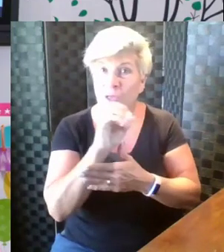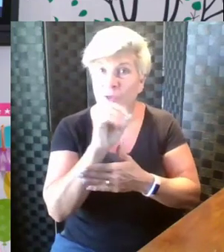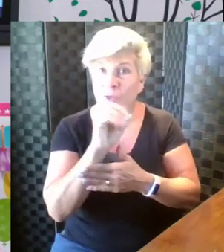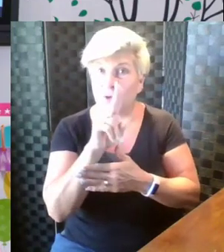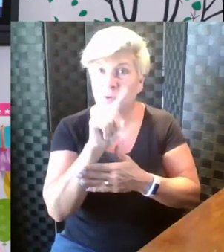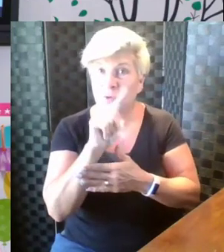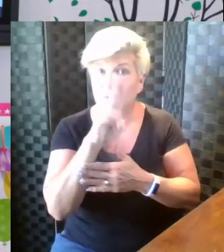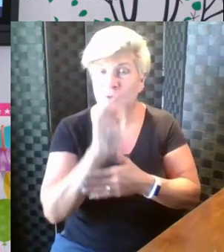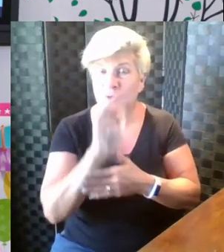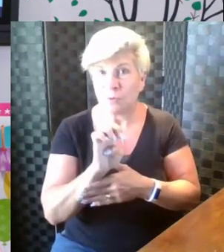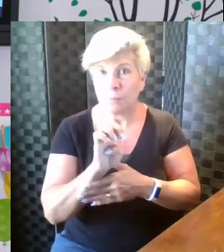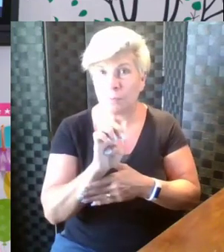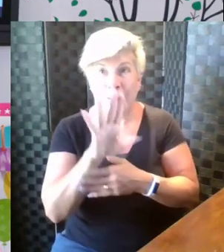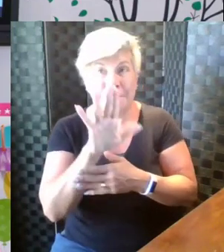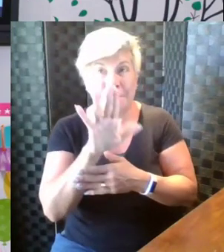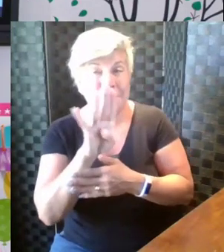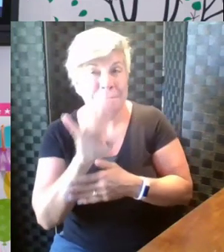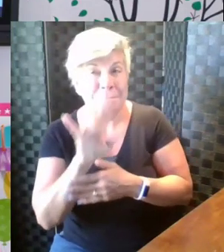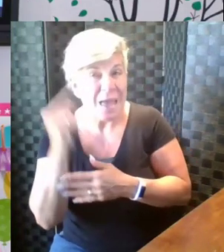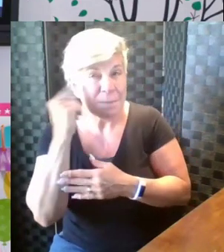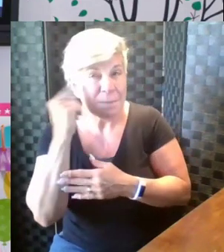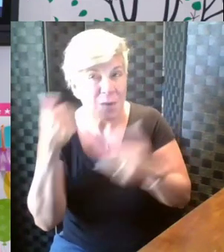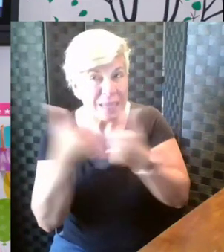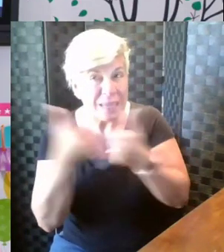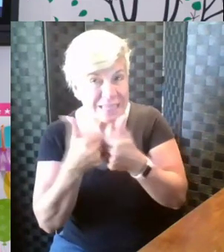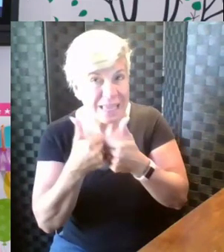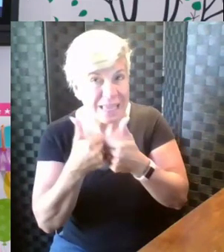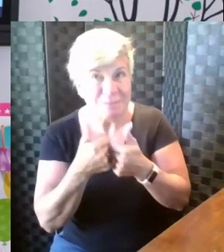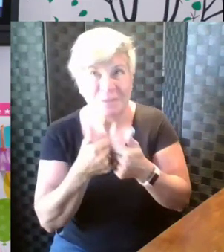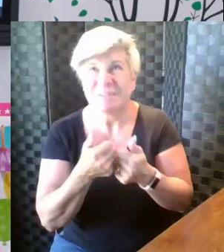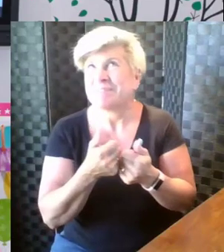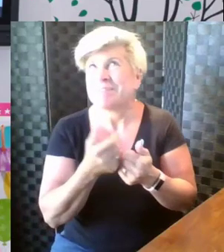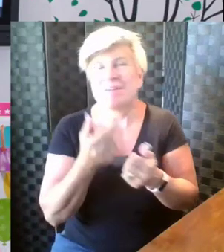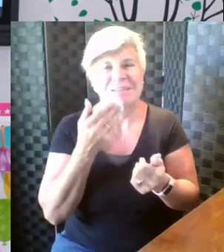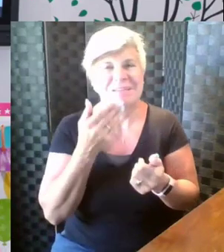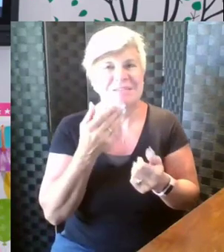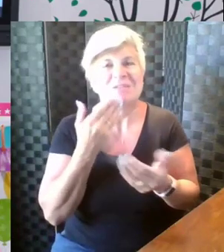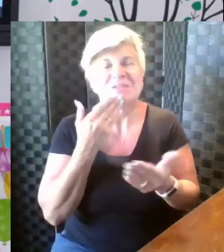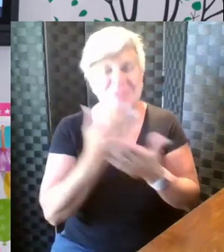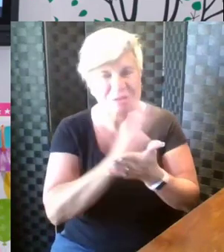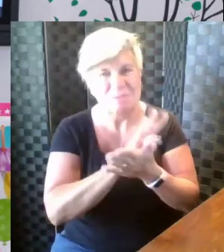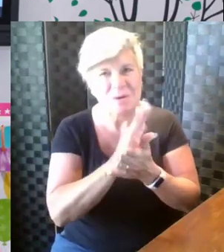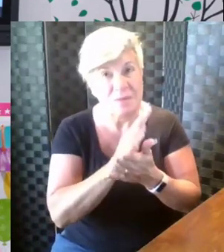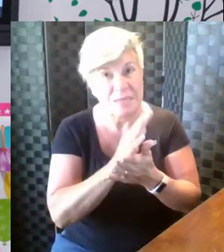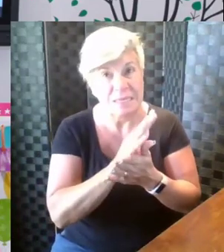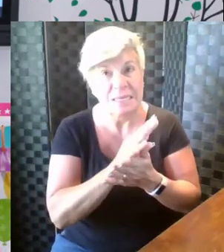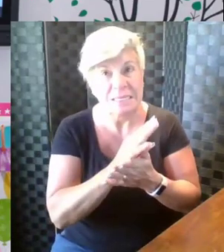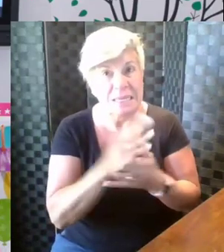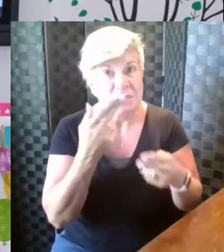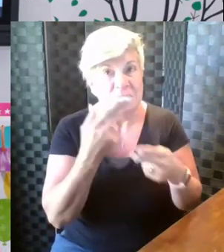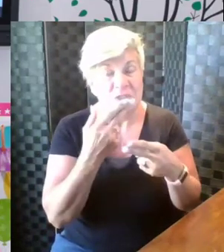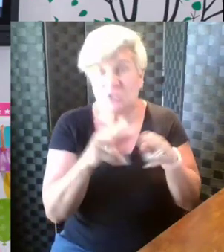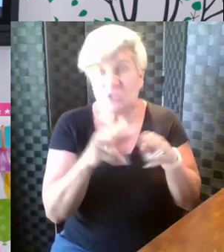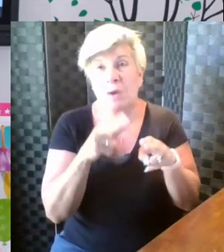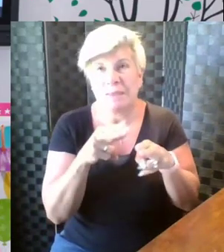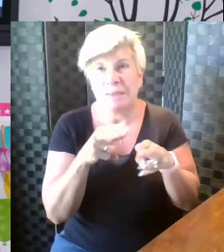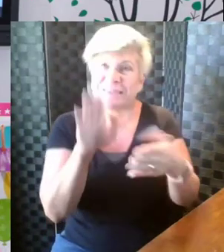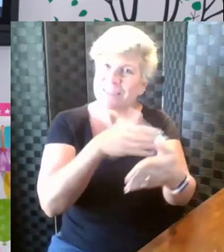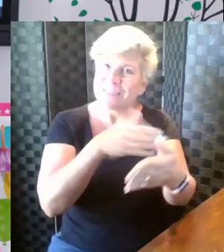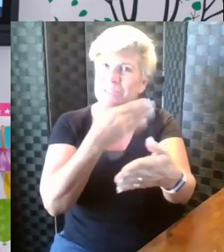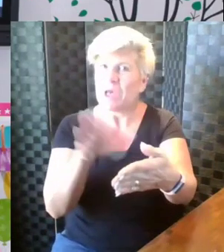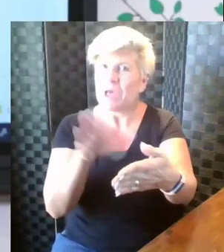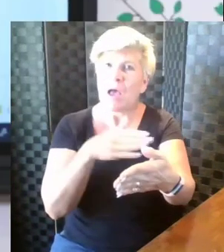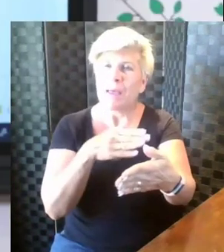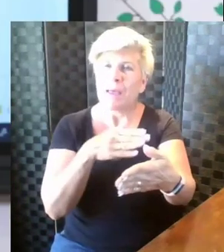Brainsy Games by education.com, and it is fabulous. It's very catchy, it's very short, but I often am humming this song to myself while I'm